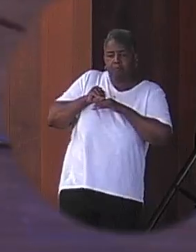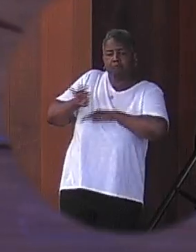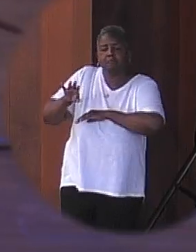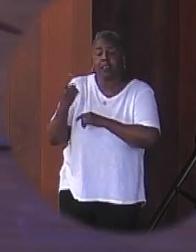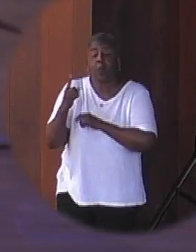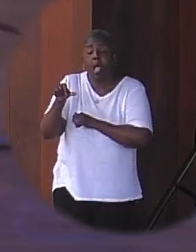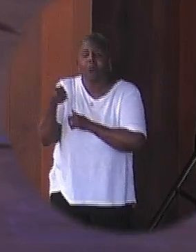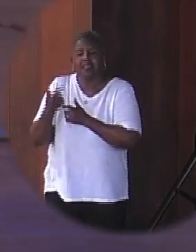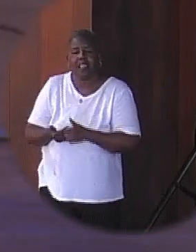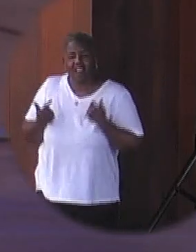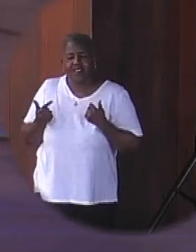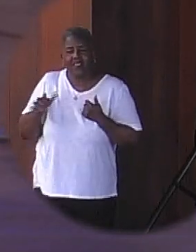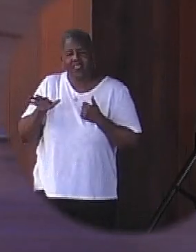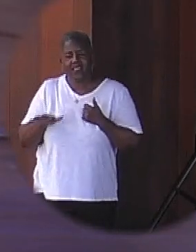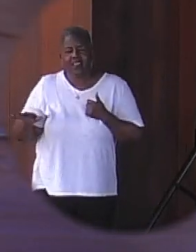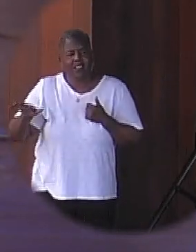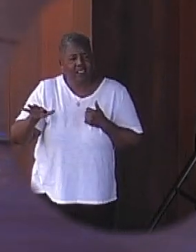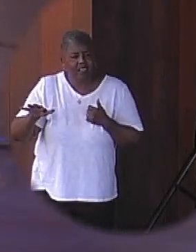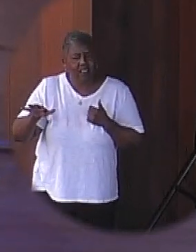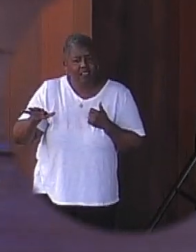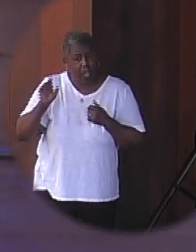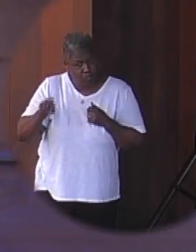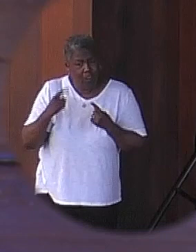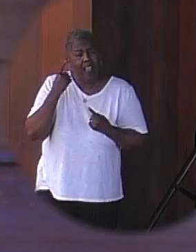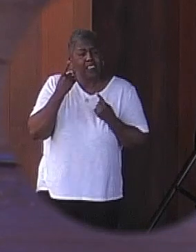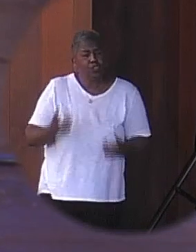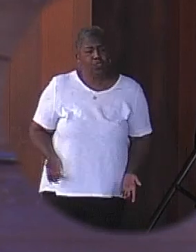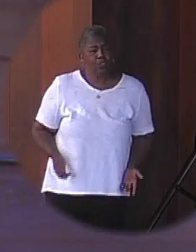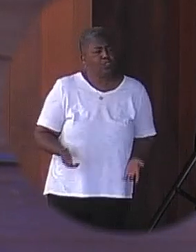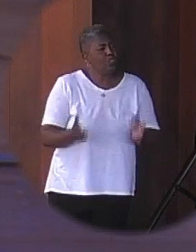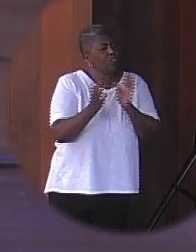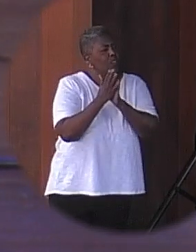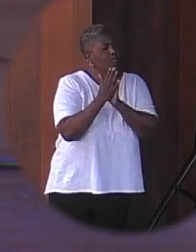impact the lives of other people around me?